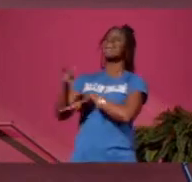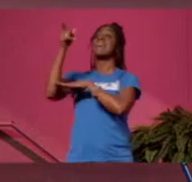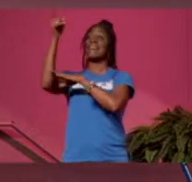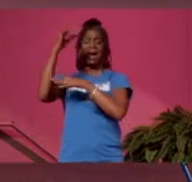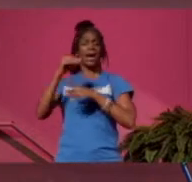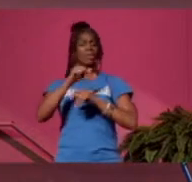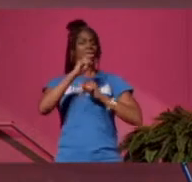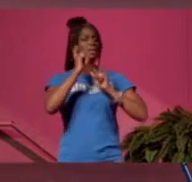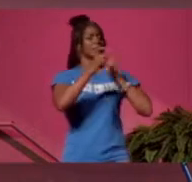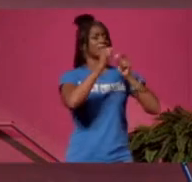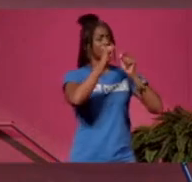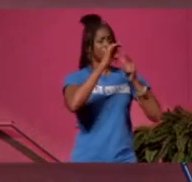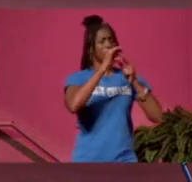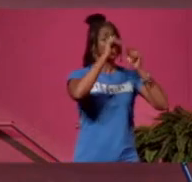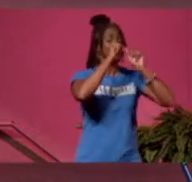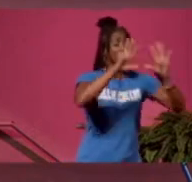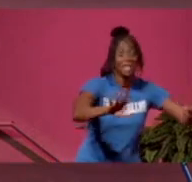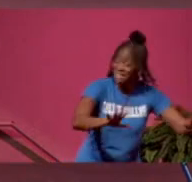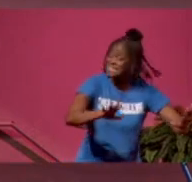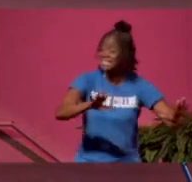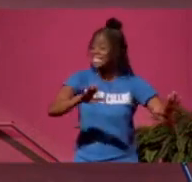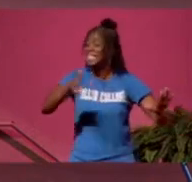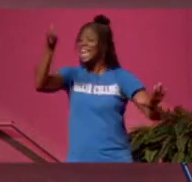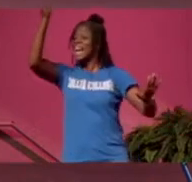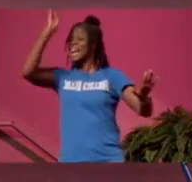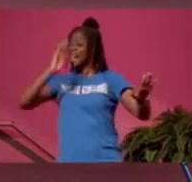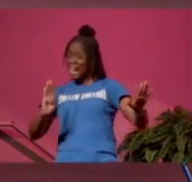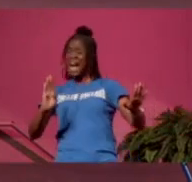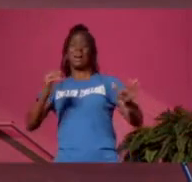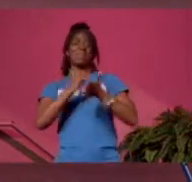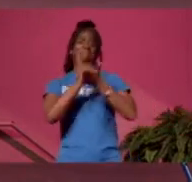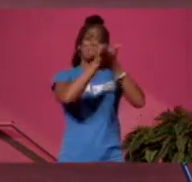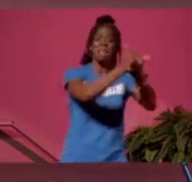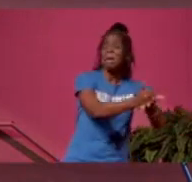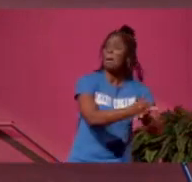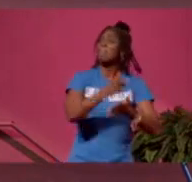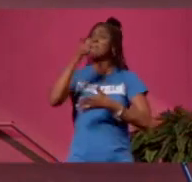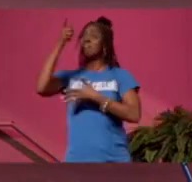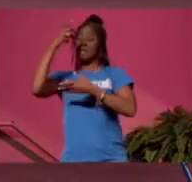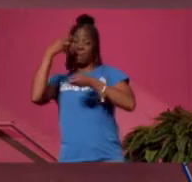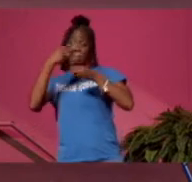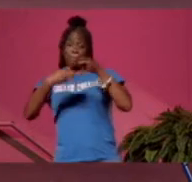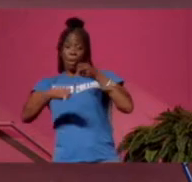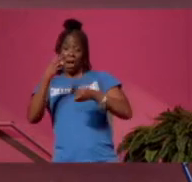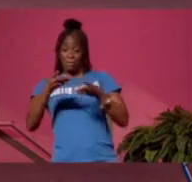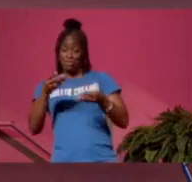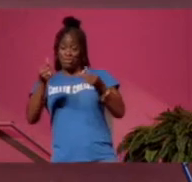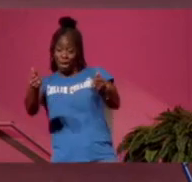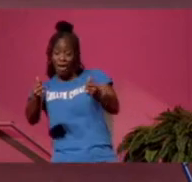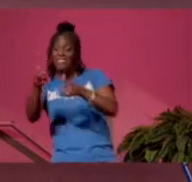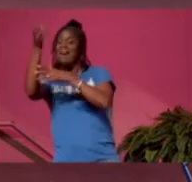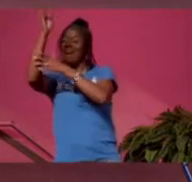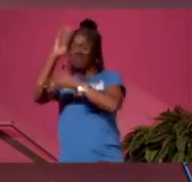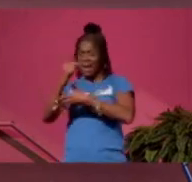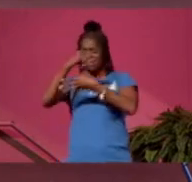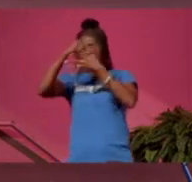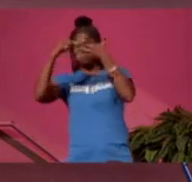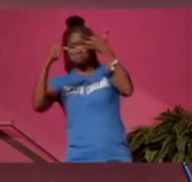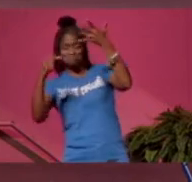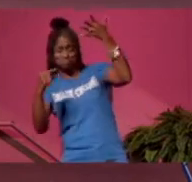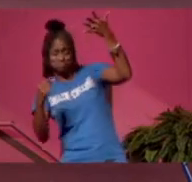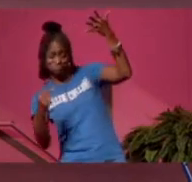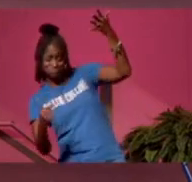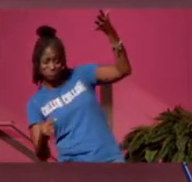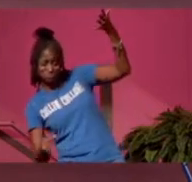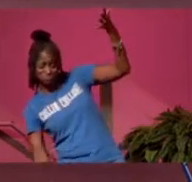a promise keeper, a door opener, a problem solver, a life giver, a yoke destroyer,